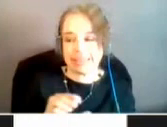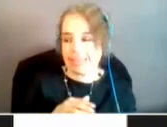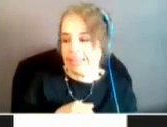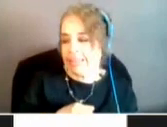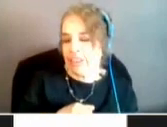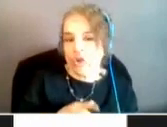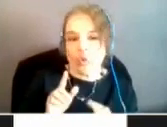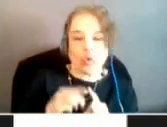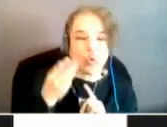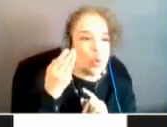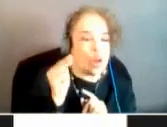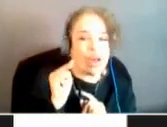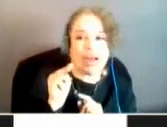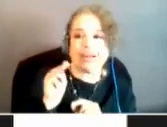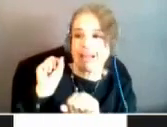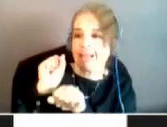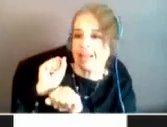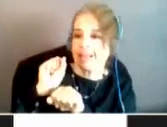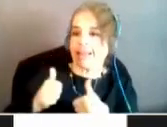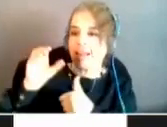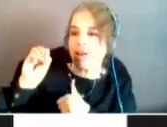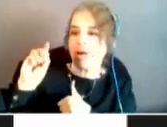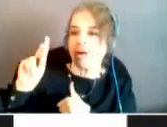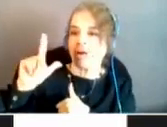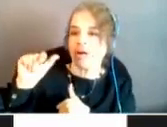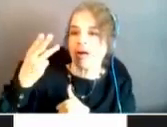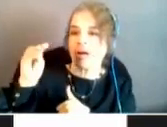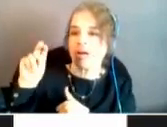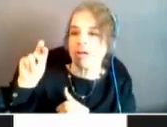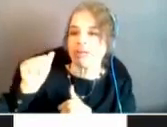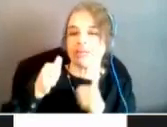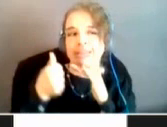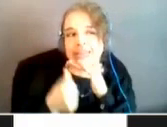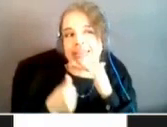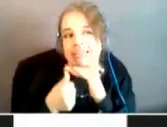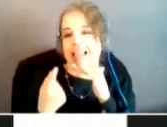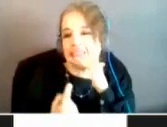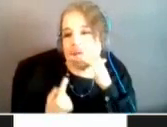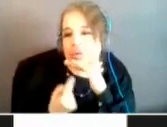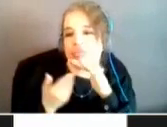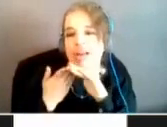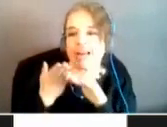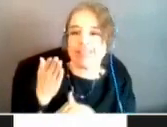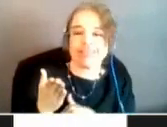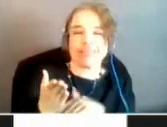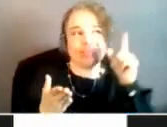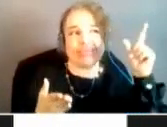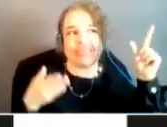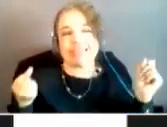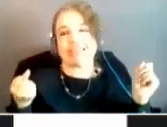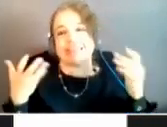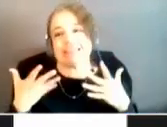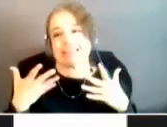with him. He lived in Oklahoma, and really loneliness factor and fear of